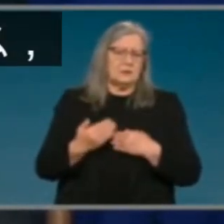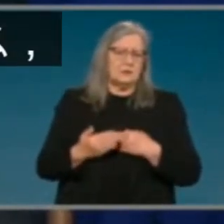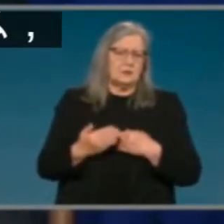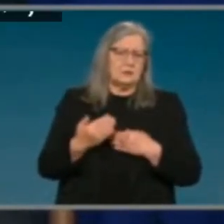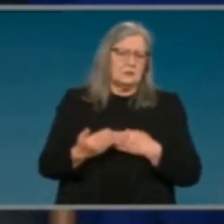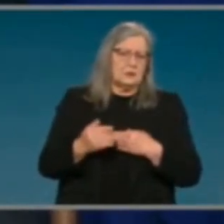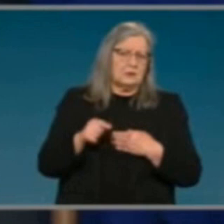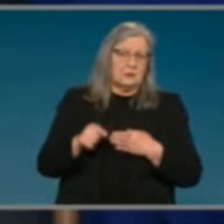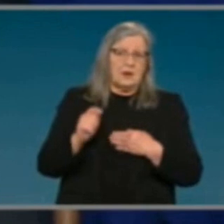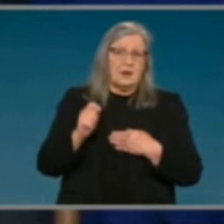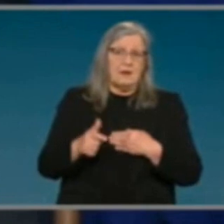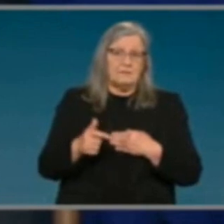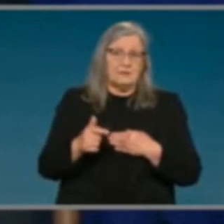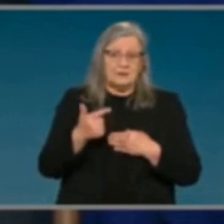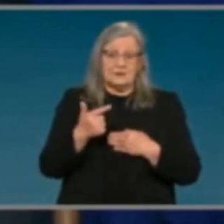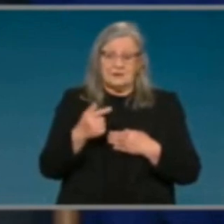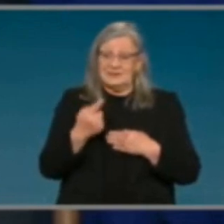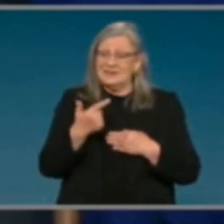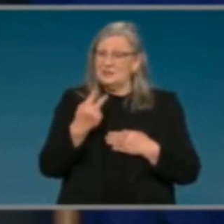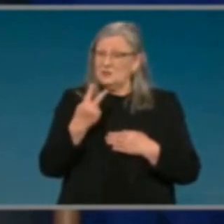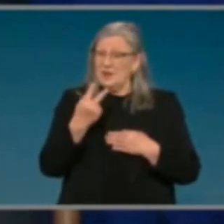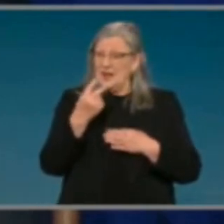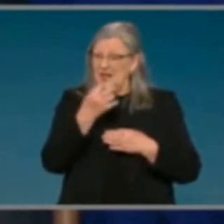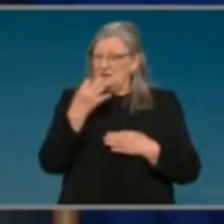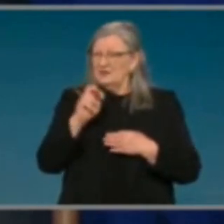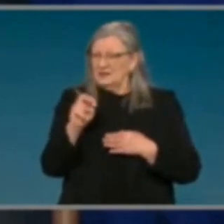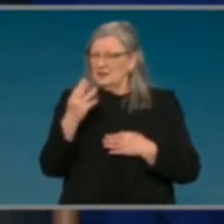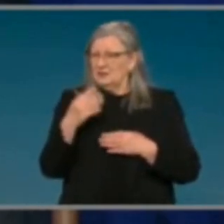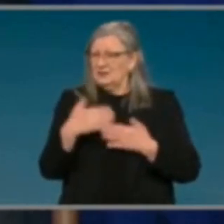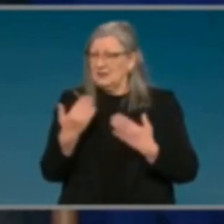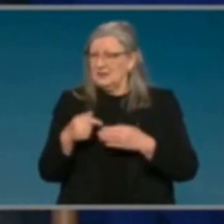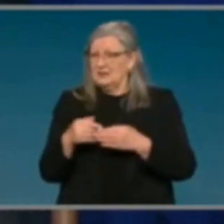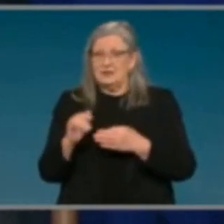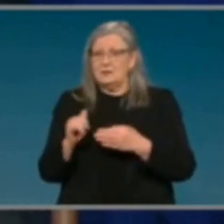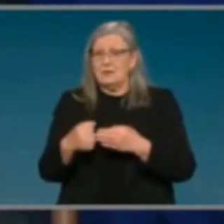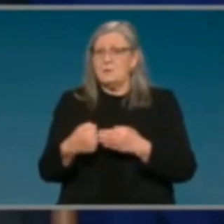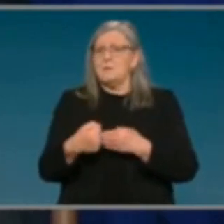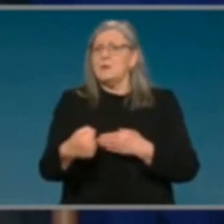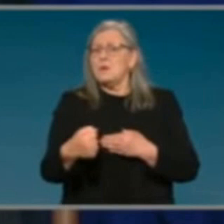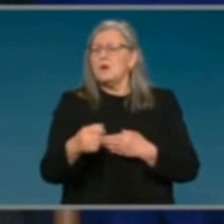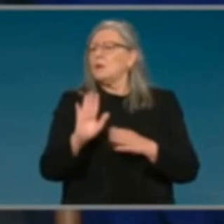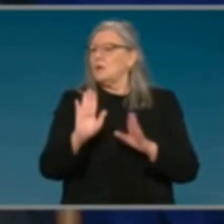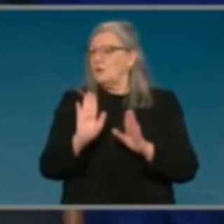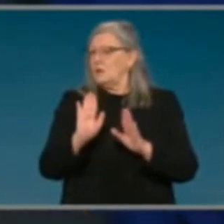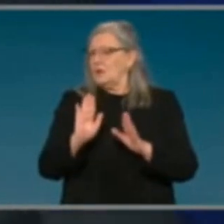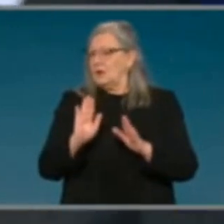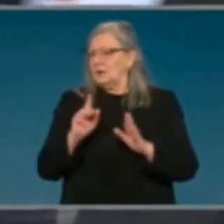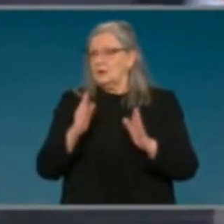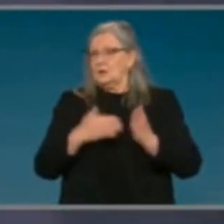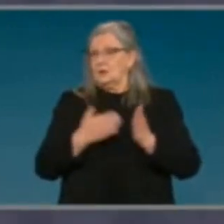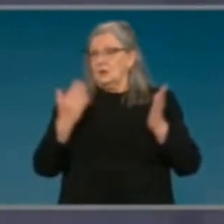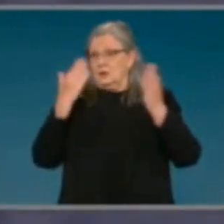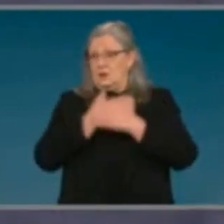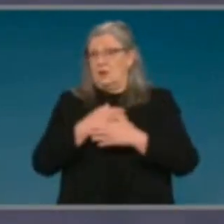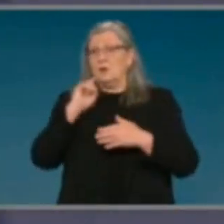and I think the National Security Cabinet tonight and National Cabinet tomorrow will be the crucial moments where those decisions will be made. Add something on